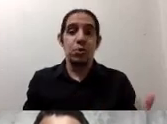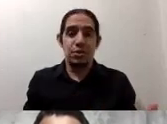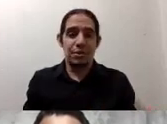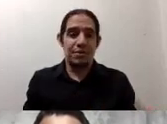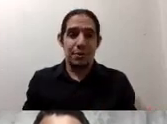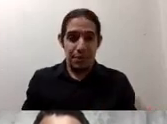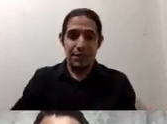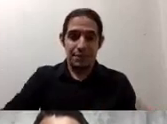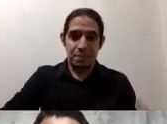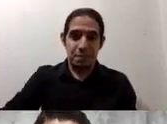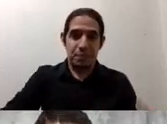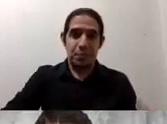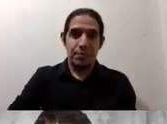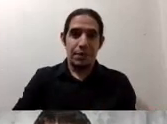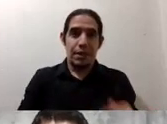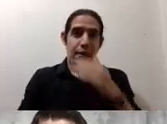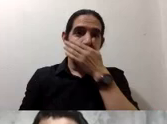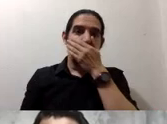the most, all right?